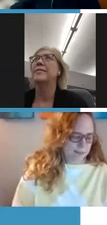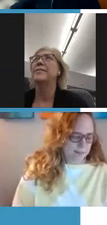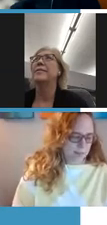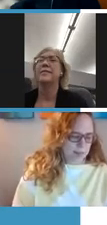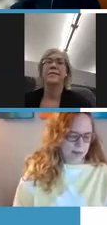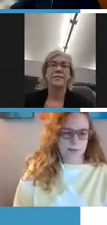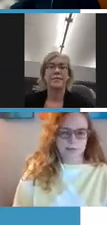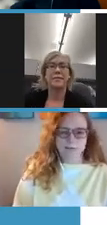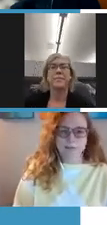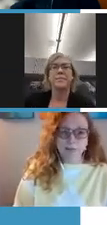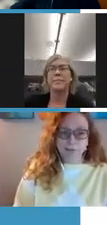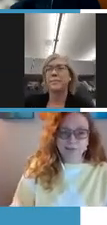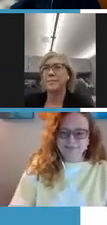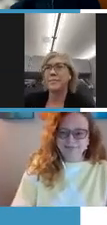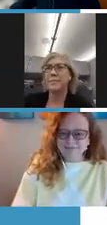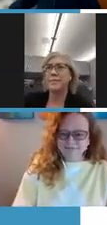I just wanted to